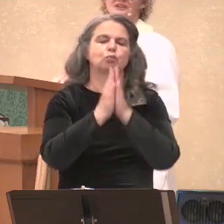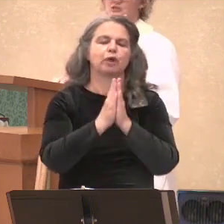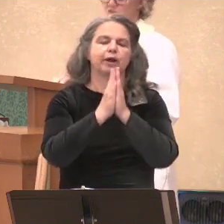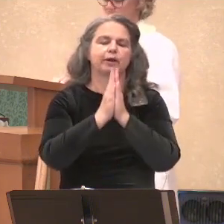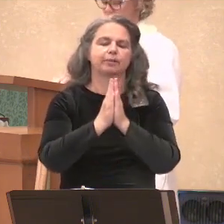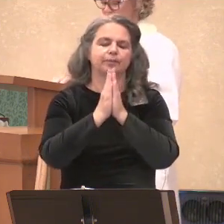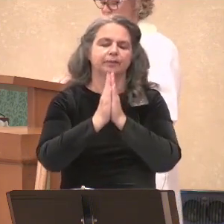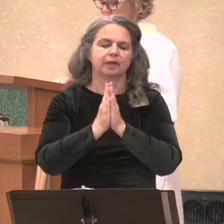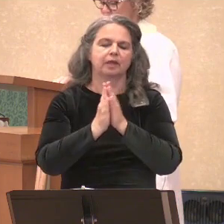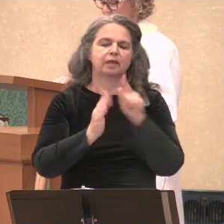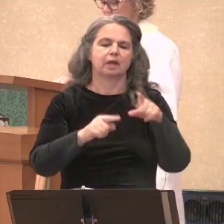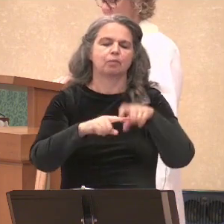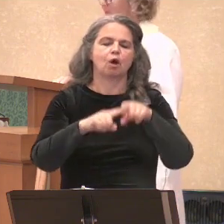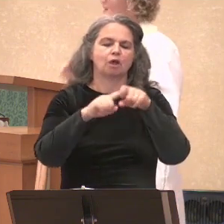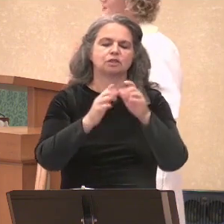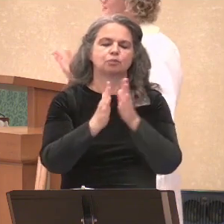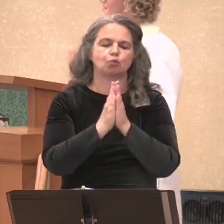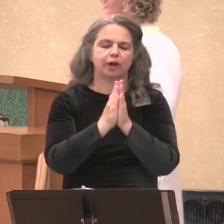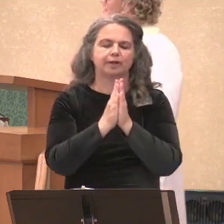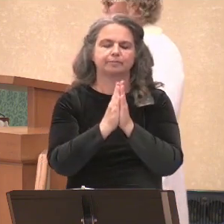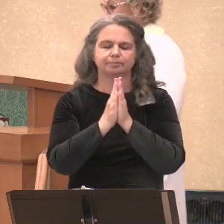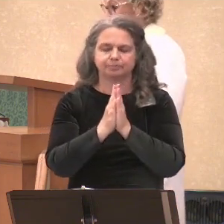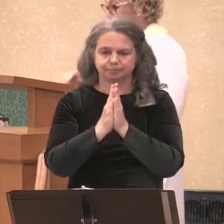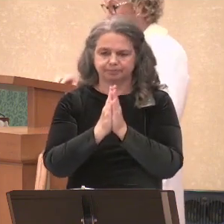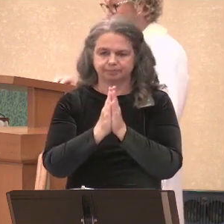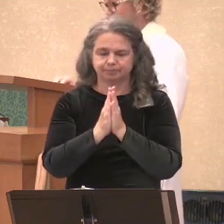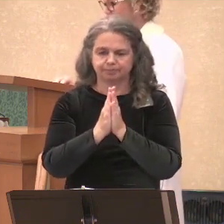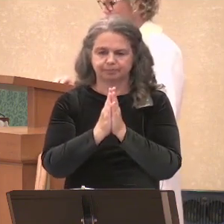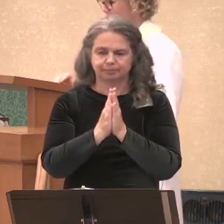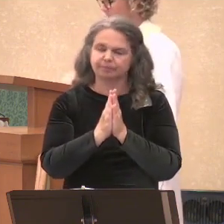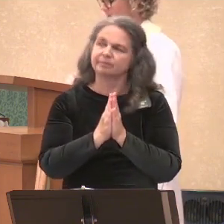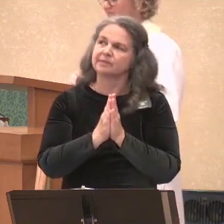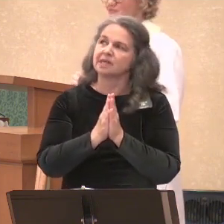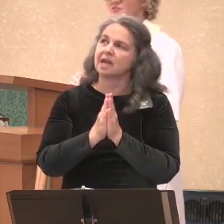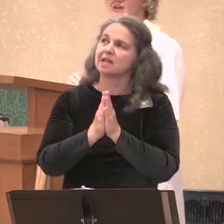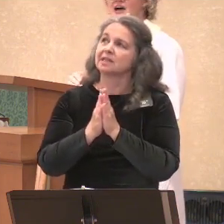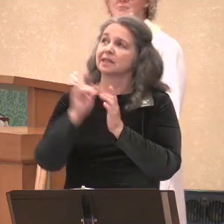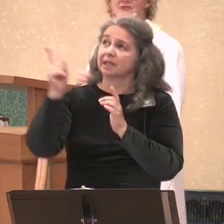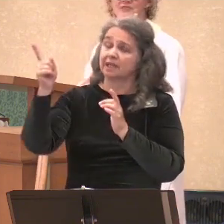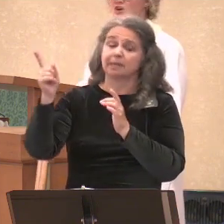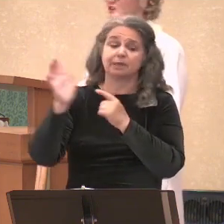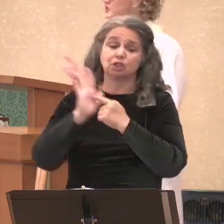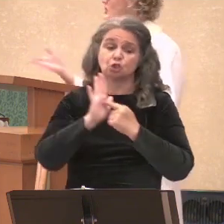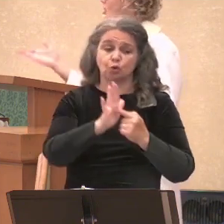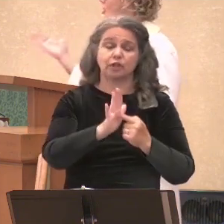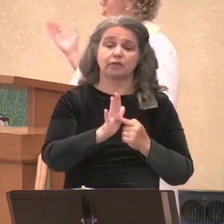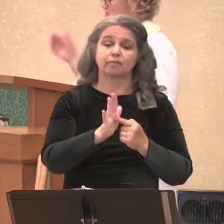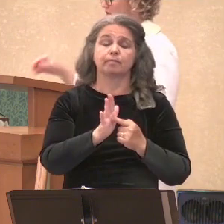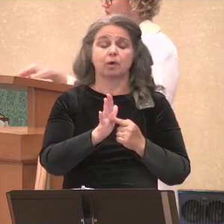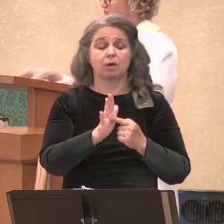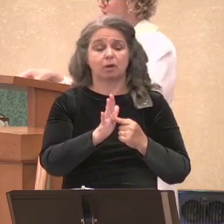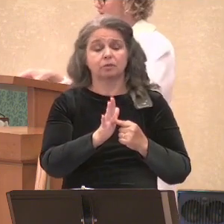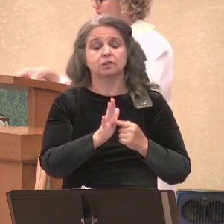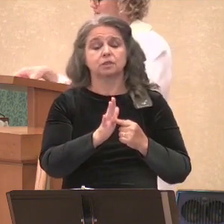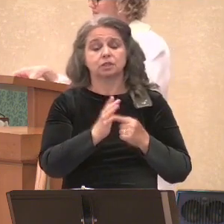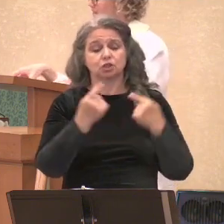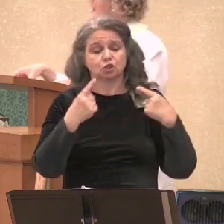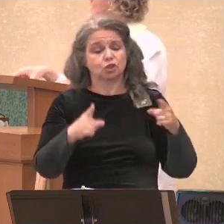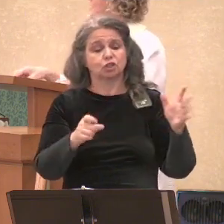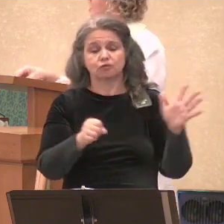paused to pray. And isn't this what Jesus had been modeling for them and for us all